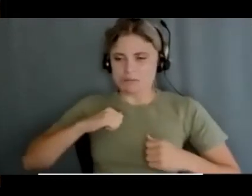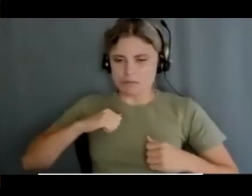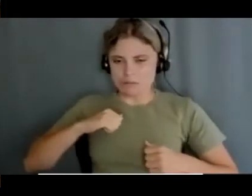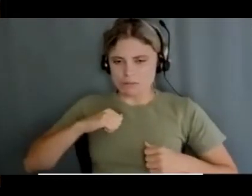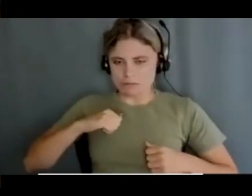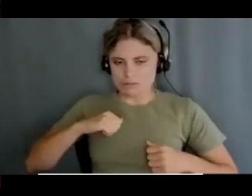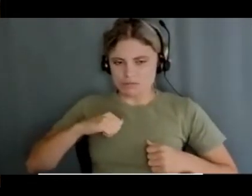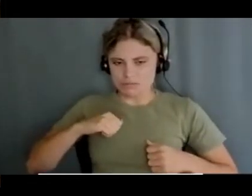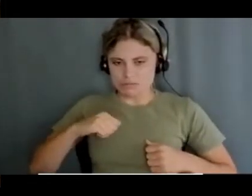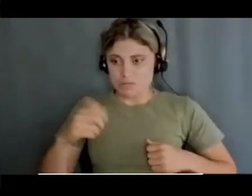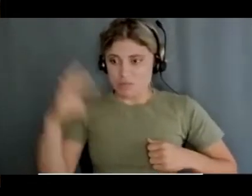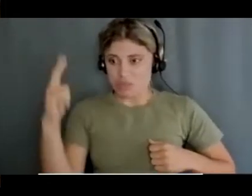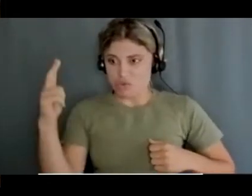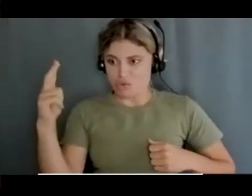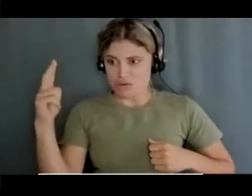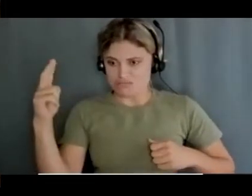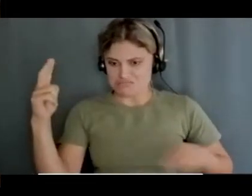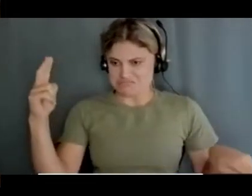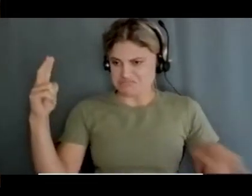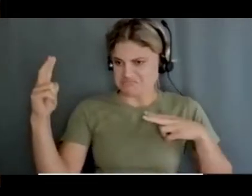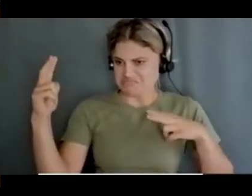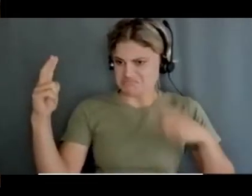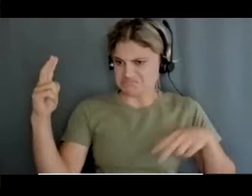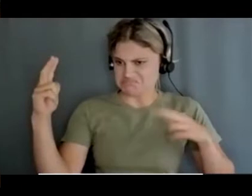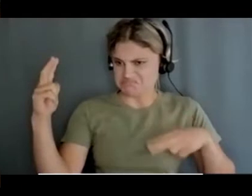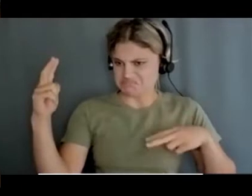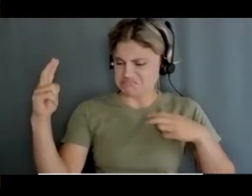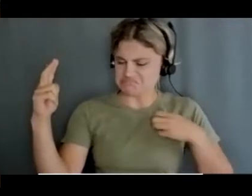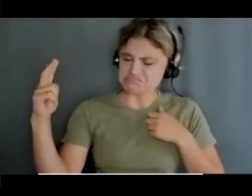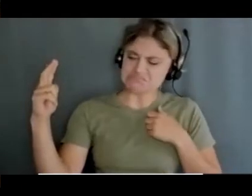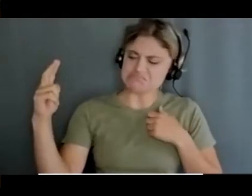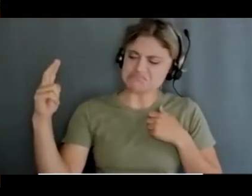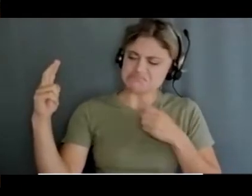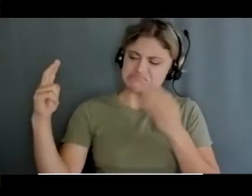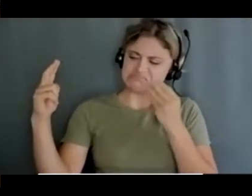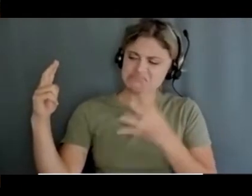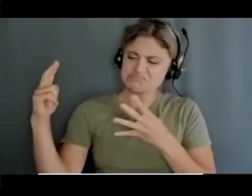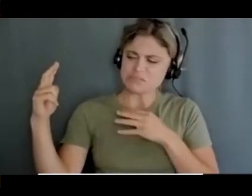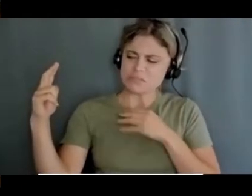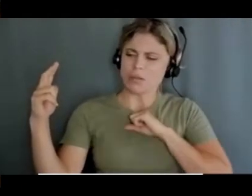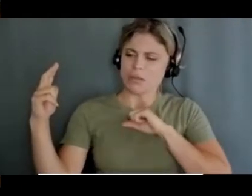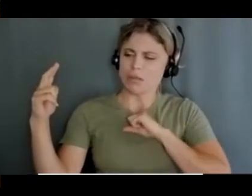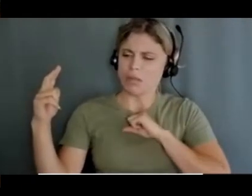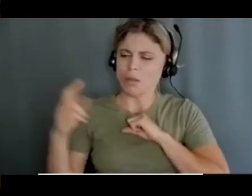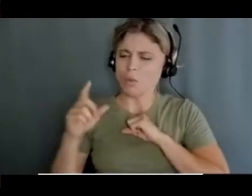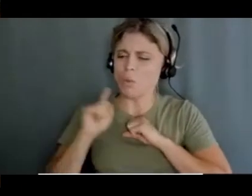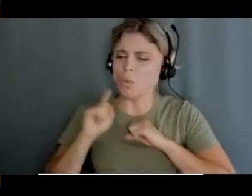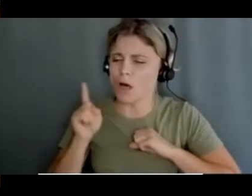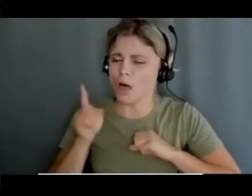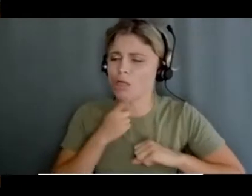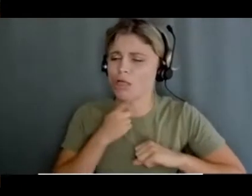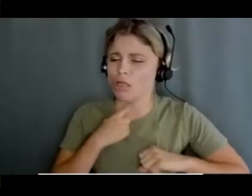the astonished frogs a look, and said in a small, raspy voice, "Where